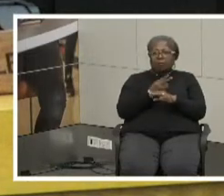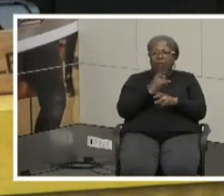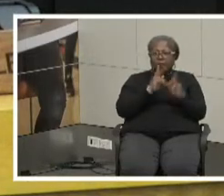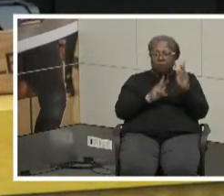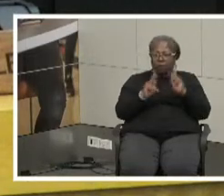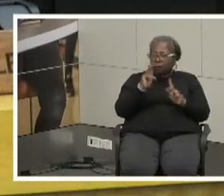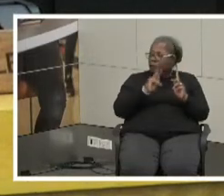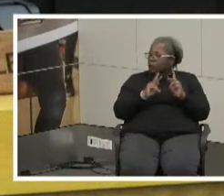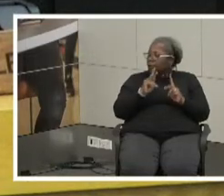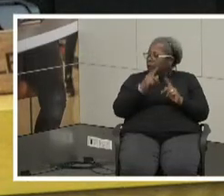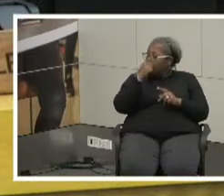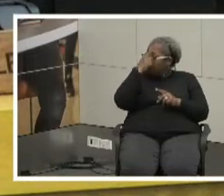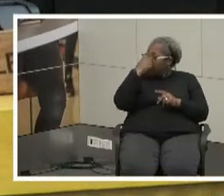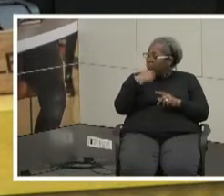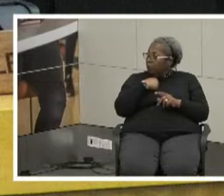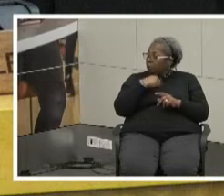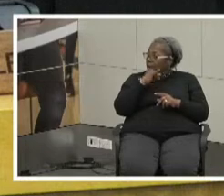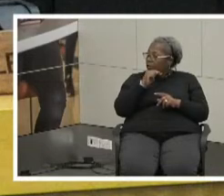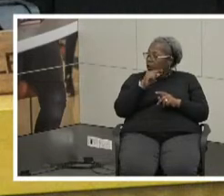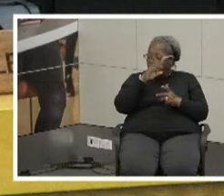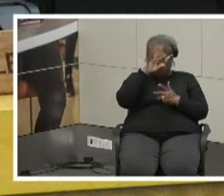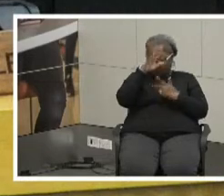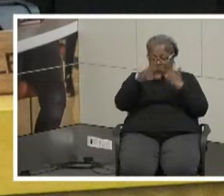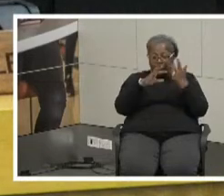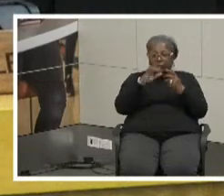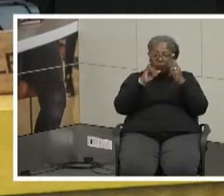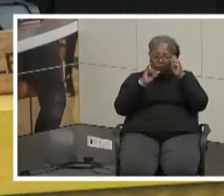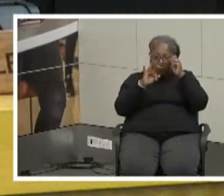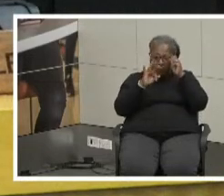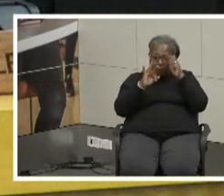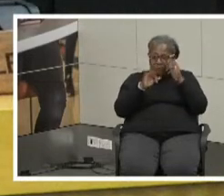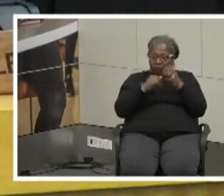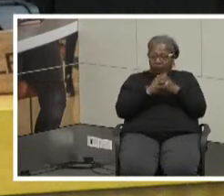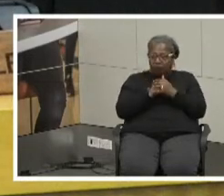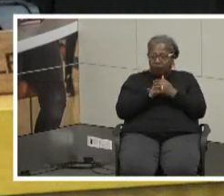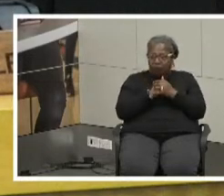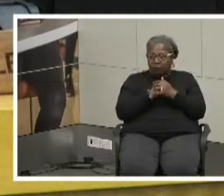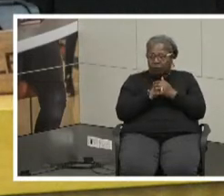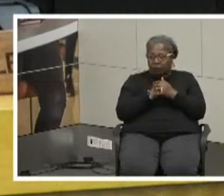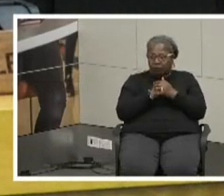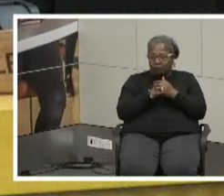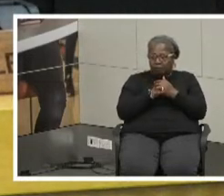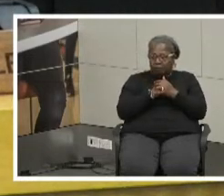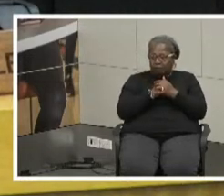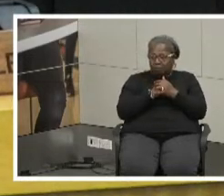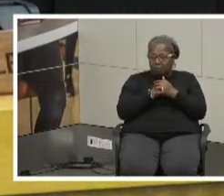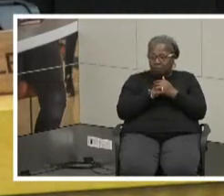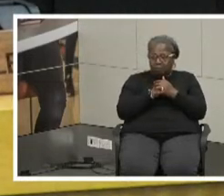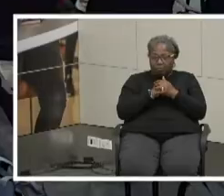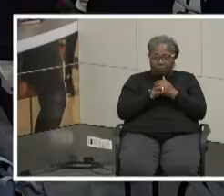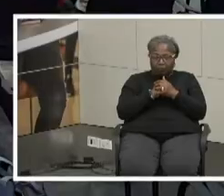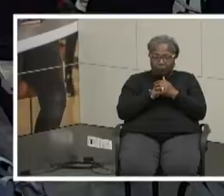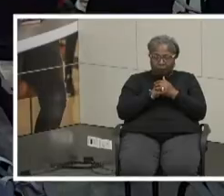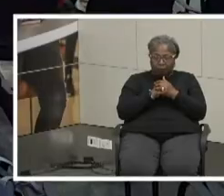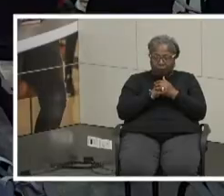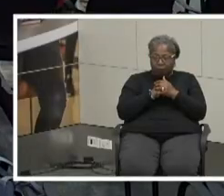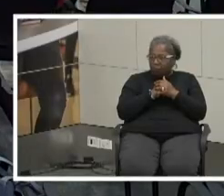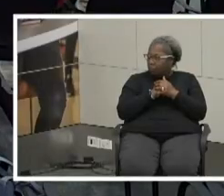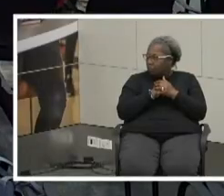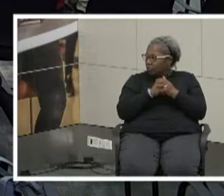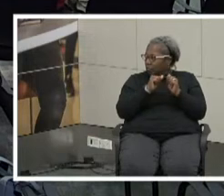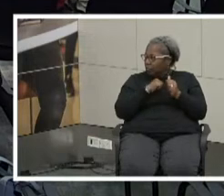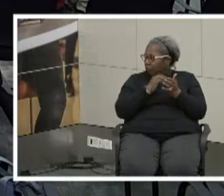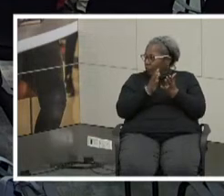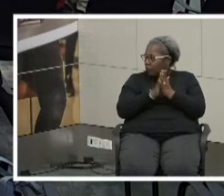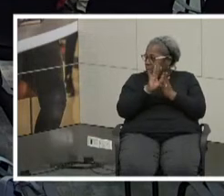on for me it's confusing if you're reading it online thank you can I ask a